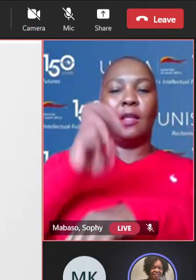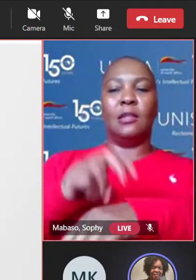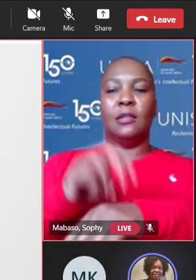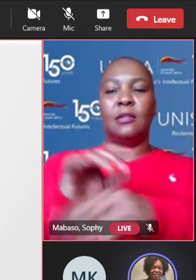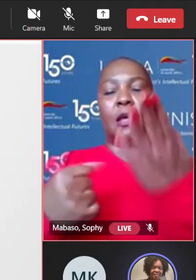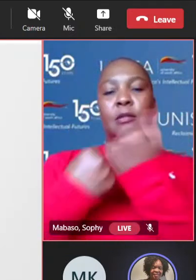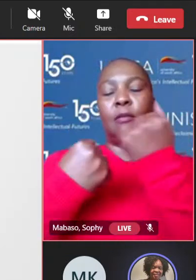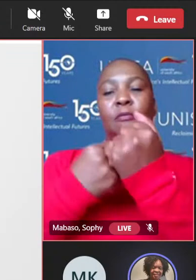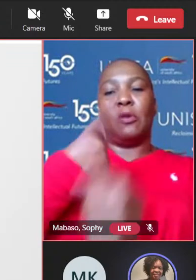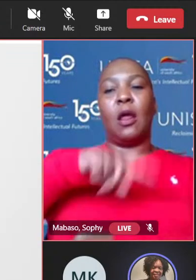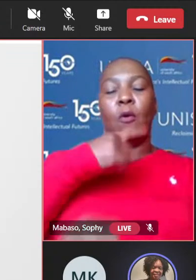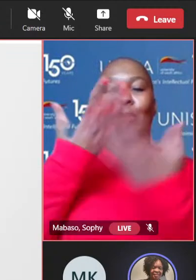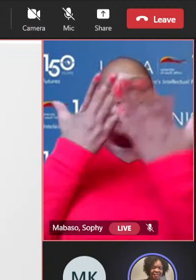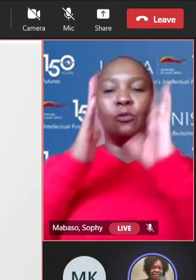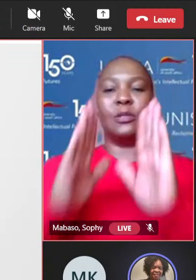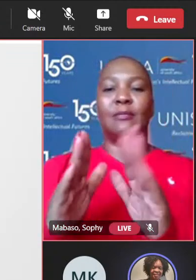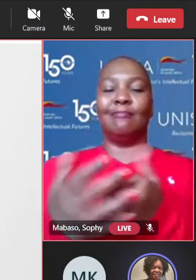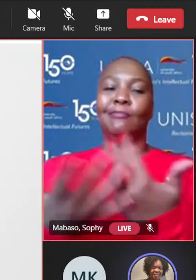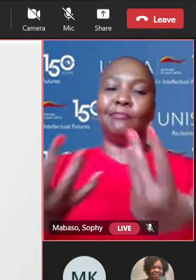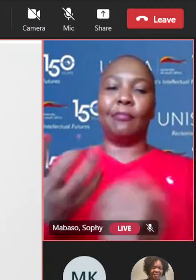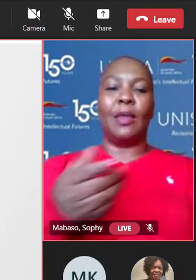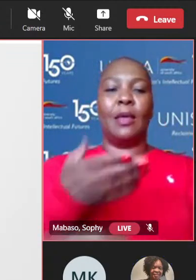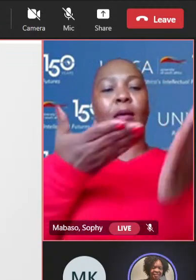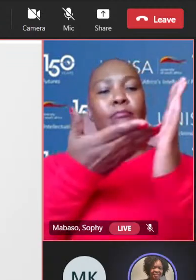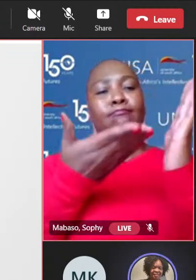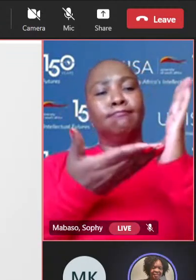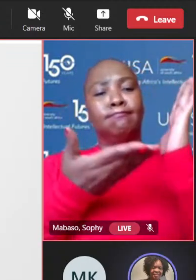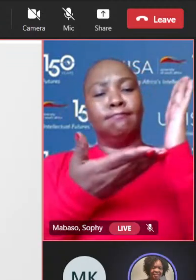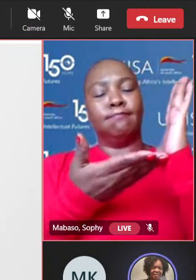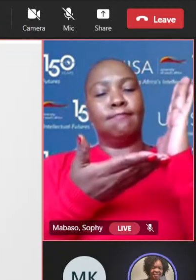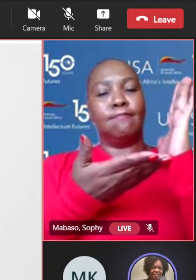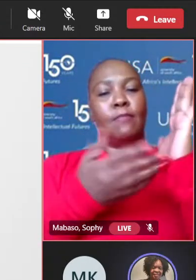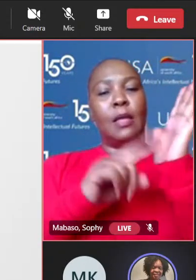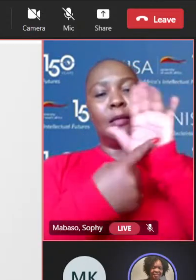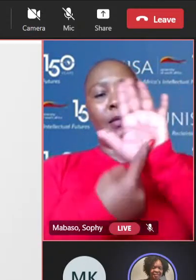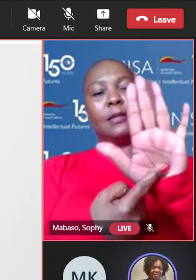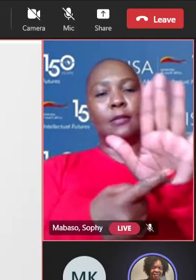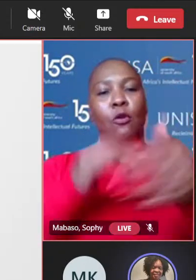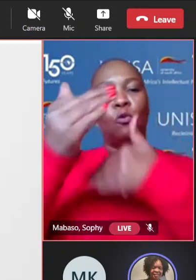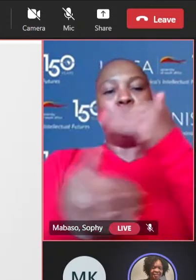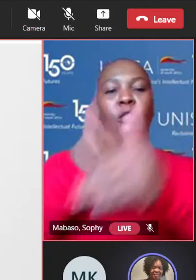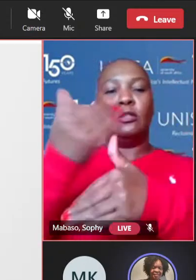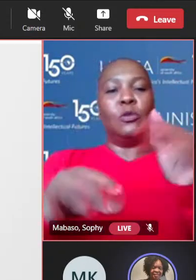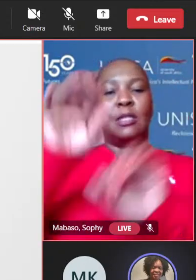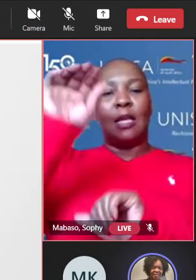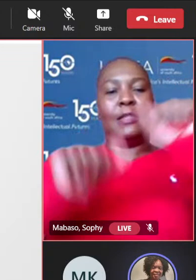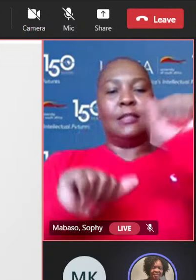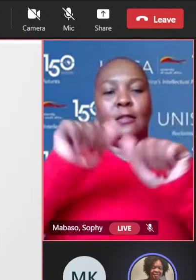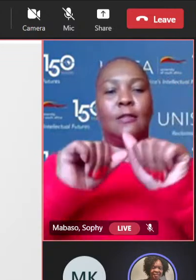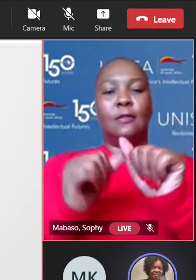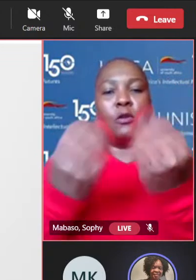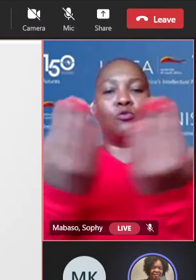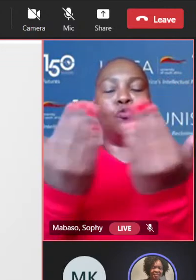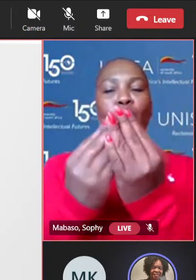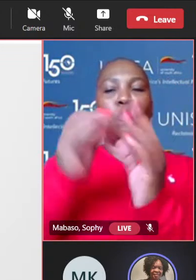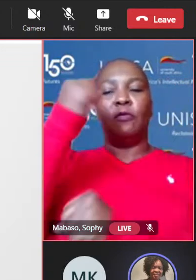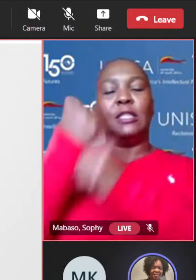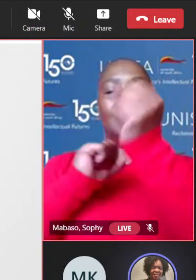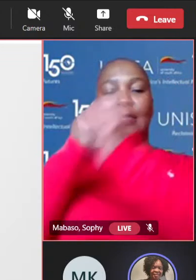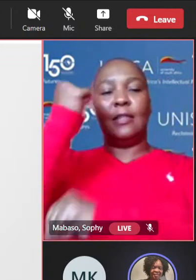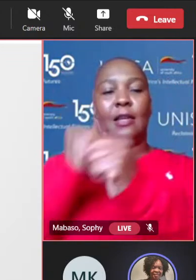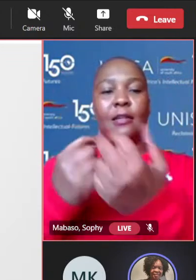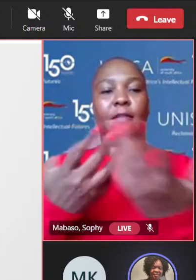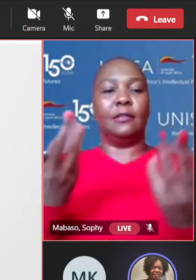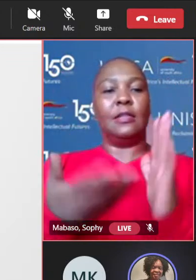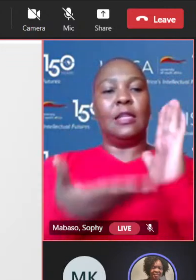our students. So here is just an example of continuous assessment in a School of Engineering, whereby you've got